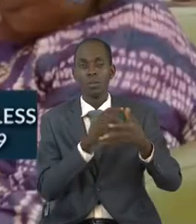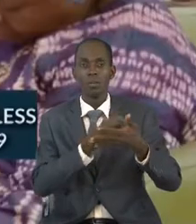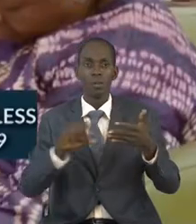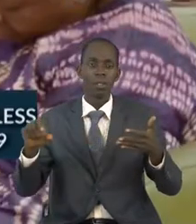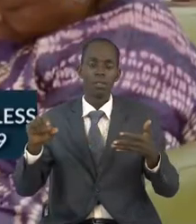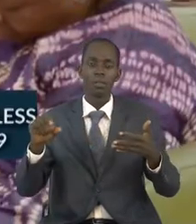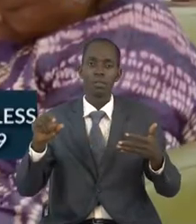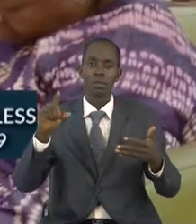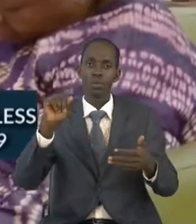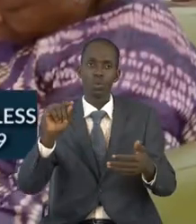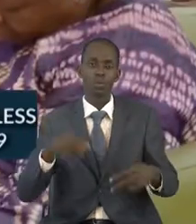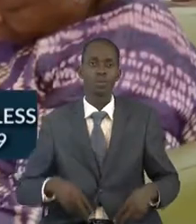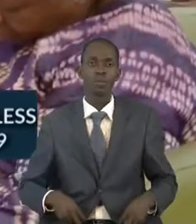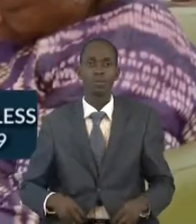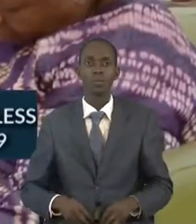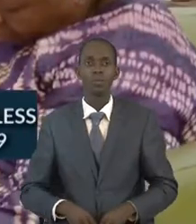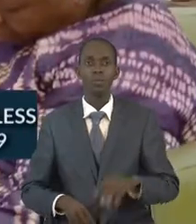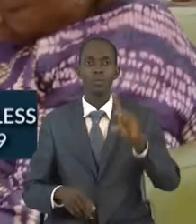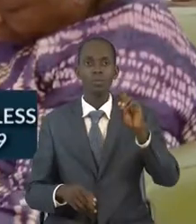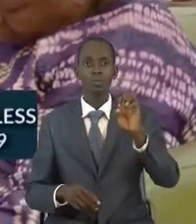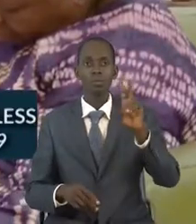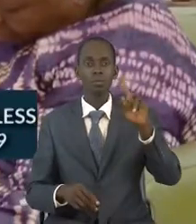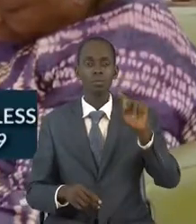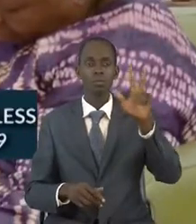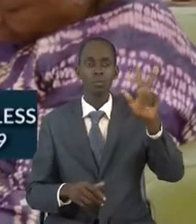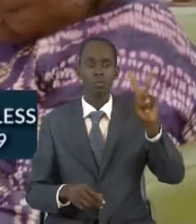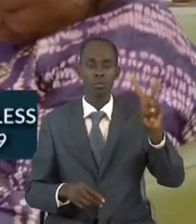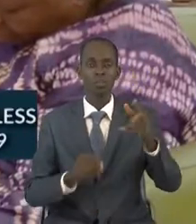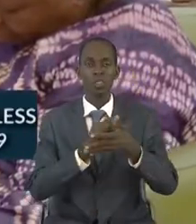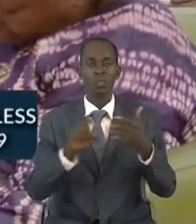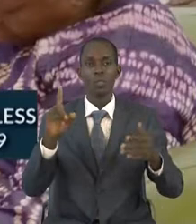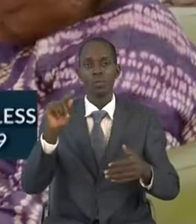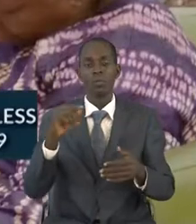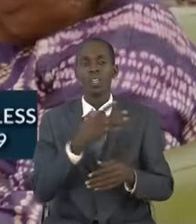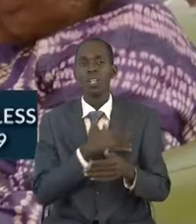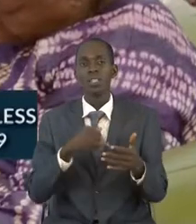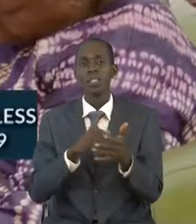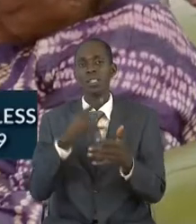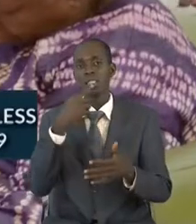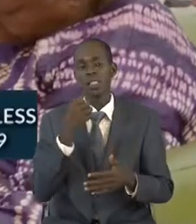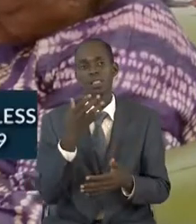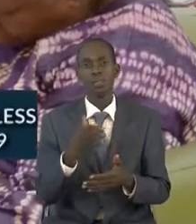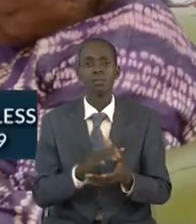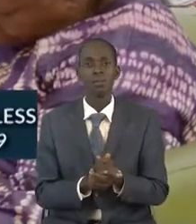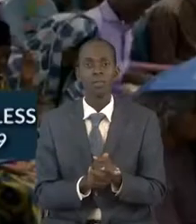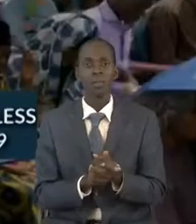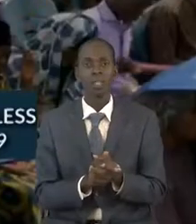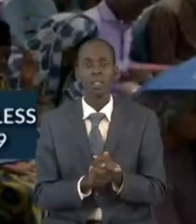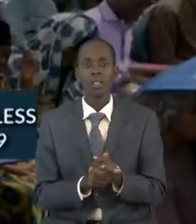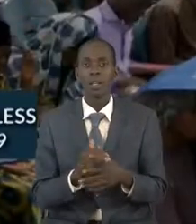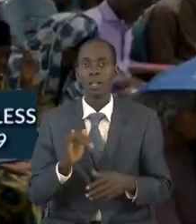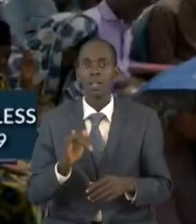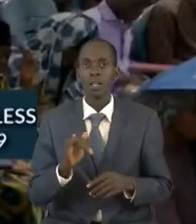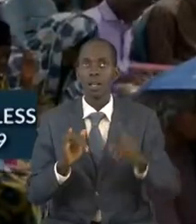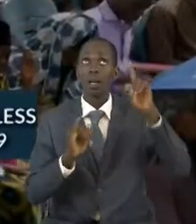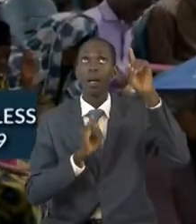20. Chapter 32, reading from verse 20, and it says, I will hide my